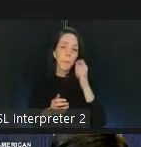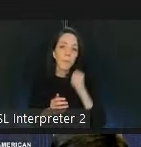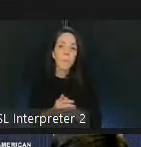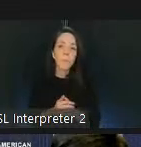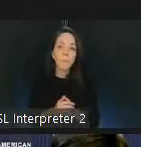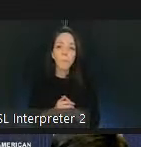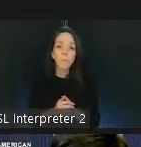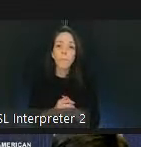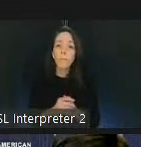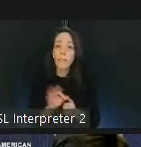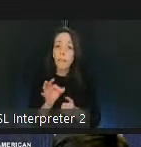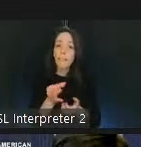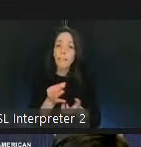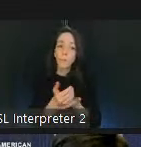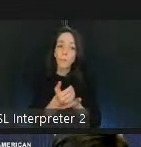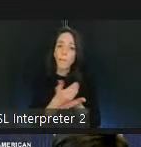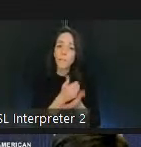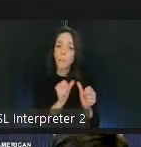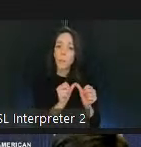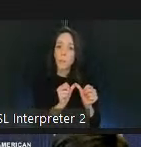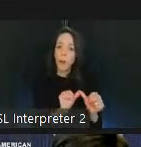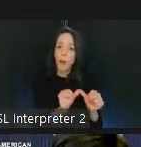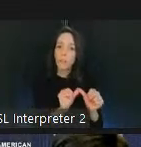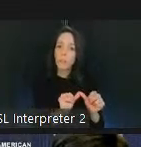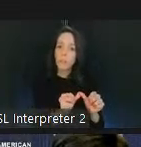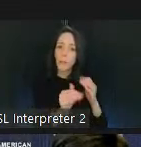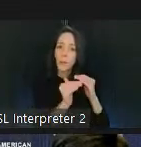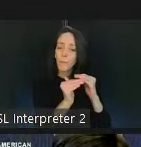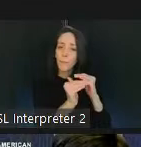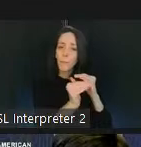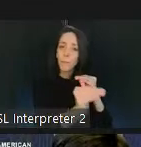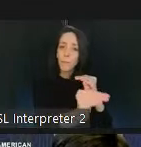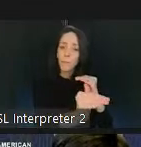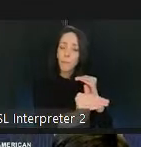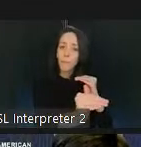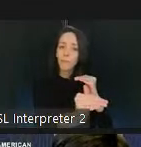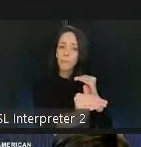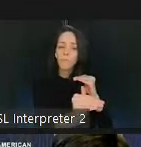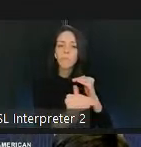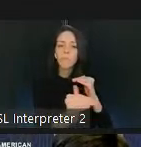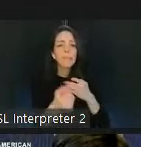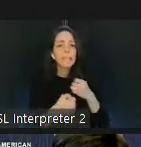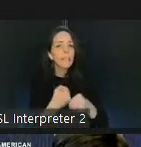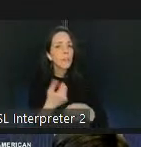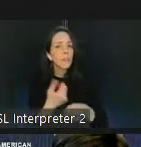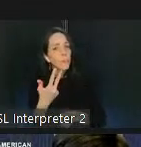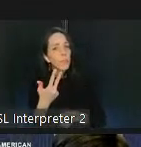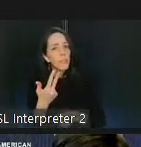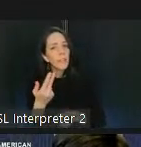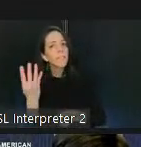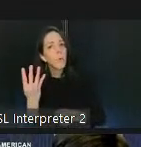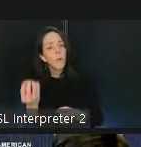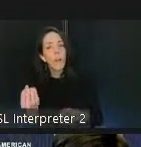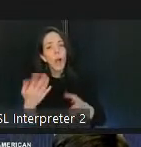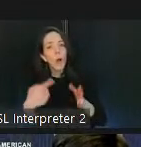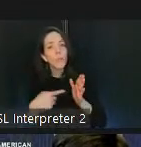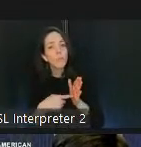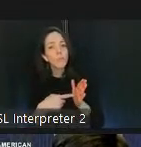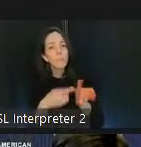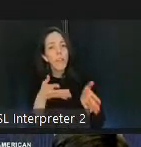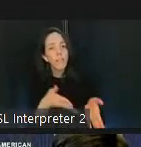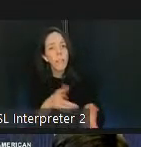are constant, what sort of deficits are we looking at year 3, 4? Have you estimated?